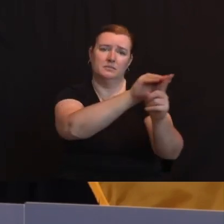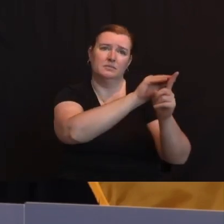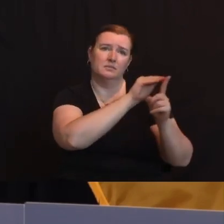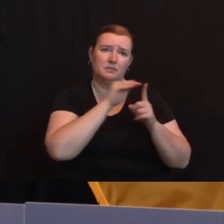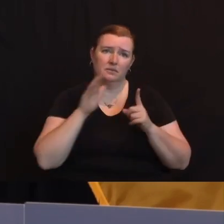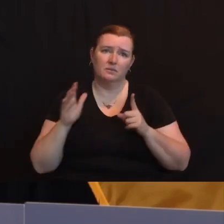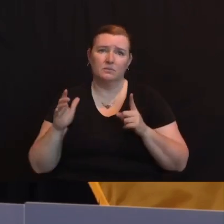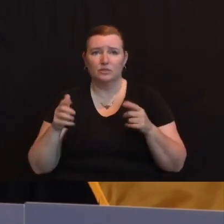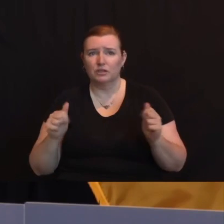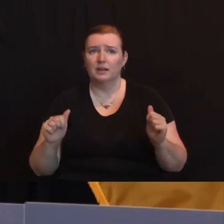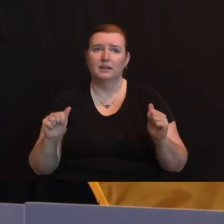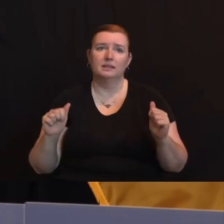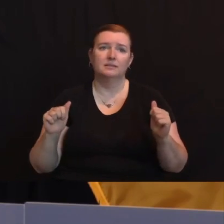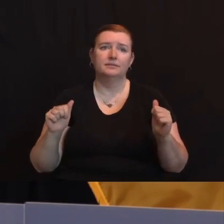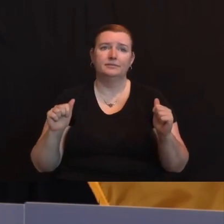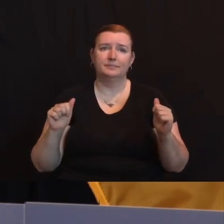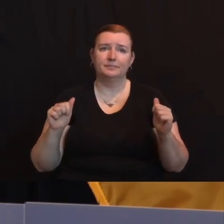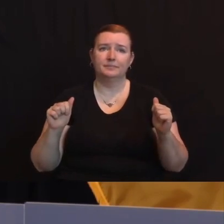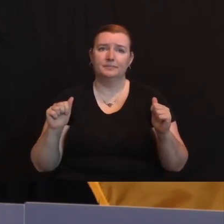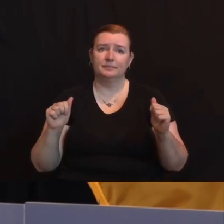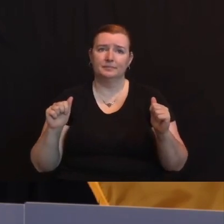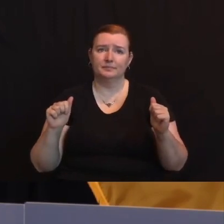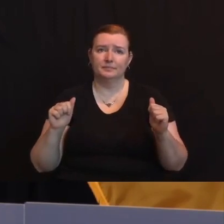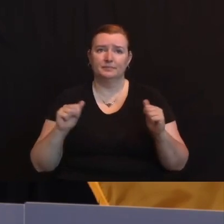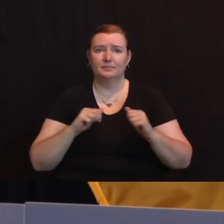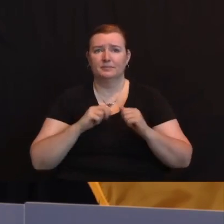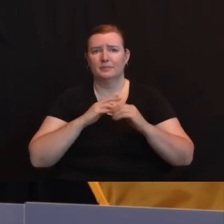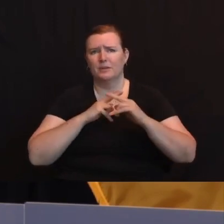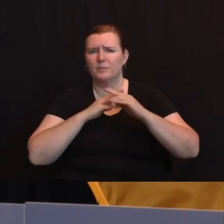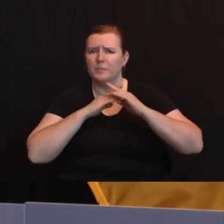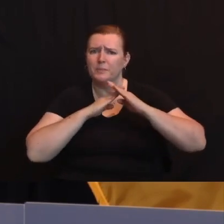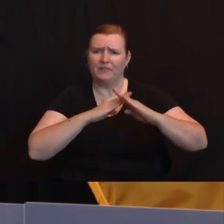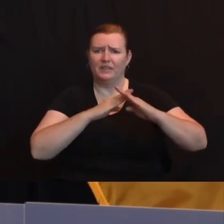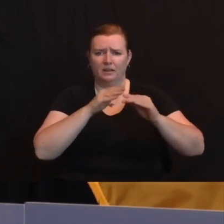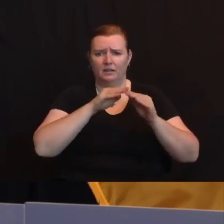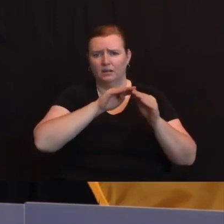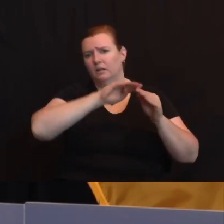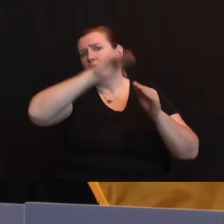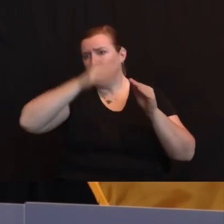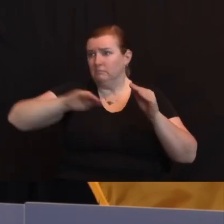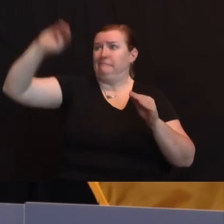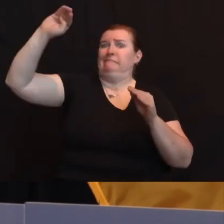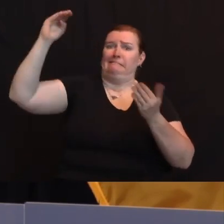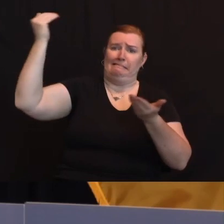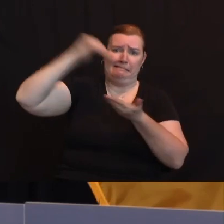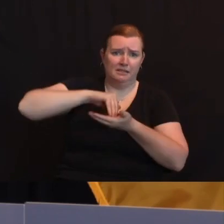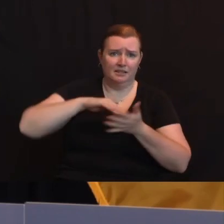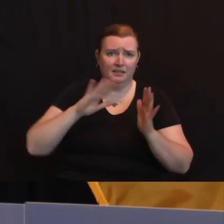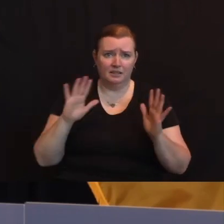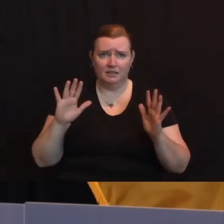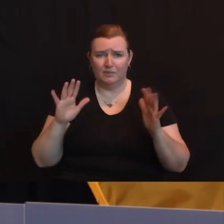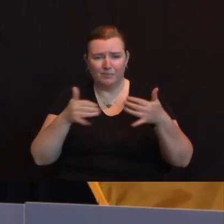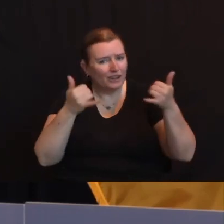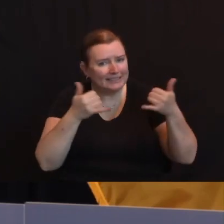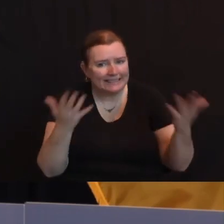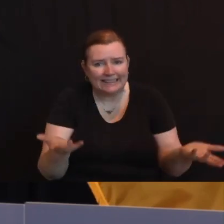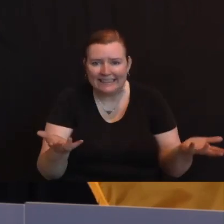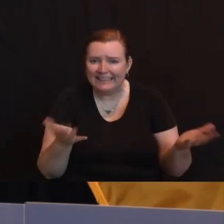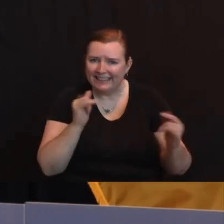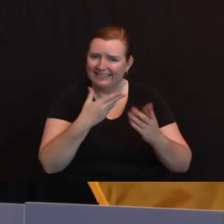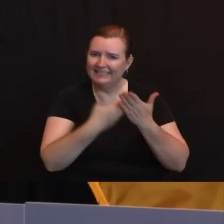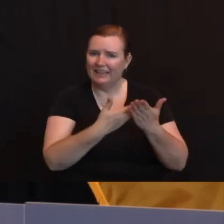some of those blips that we have been seeing associated with, some of the indoor house parties. I mean, it's awakening